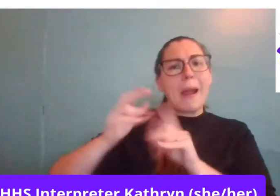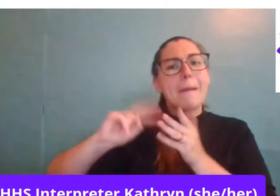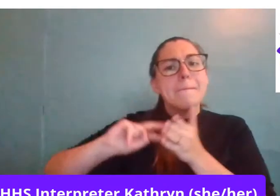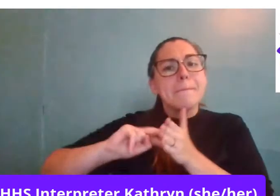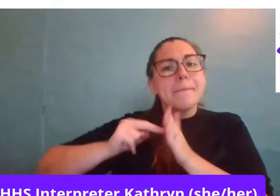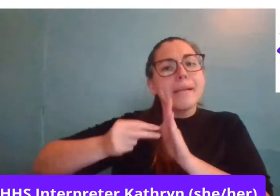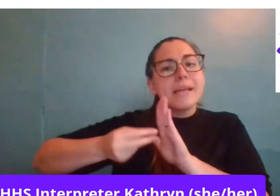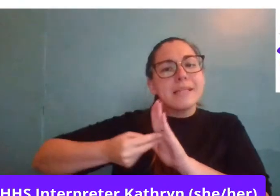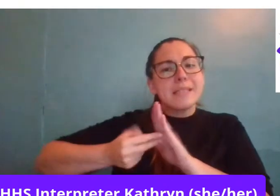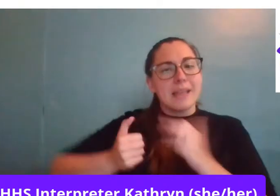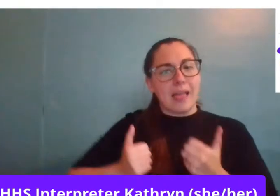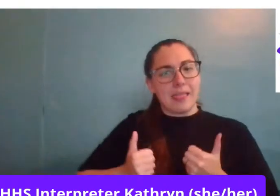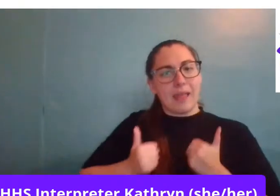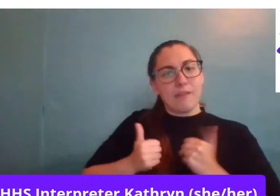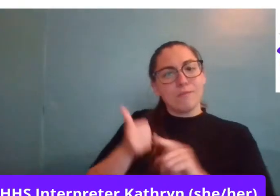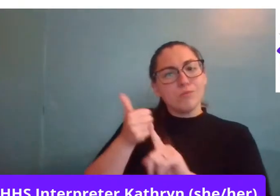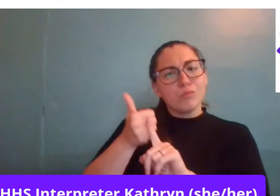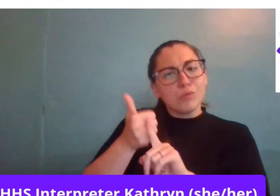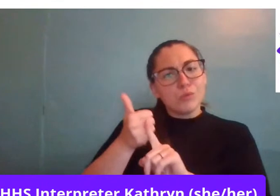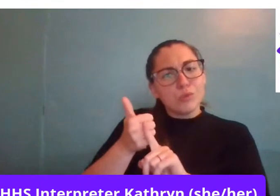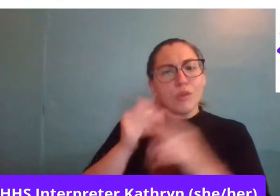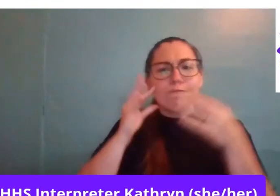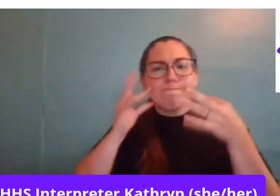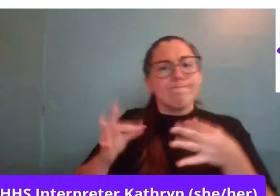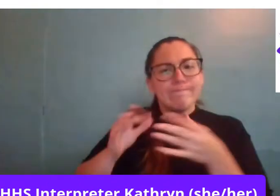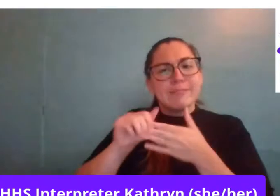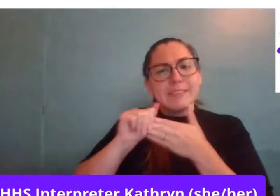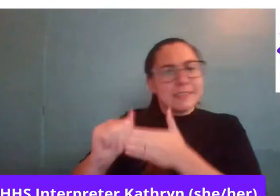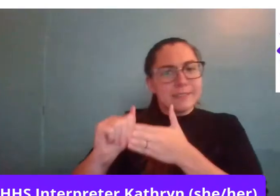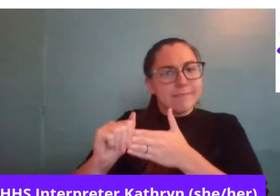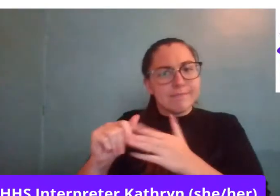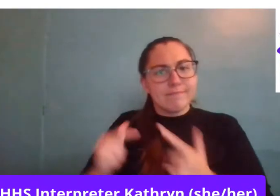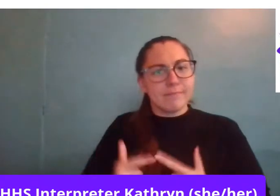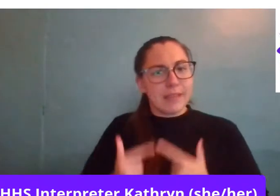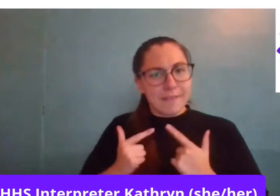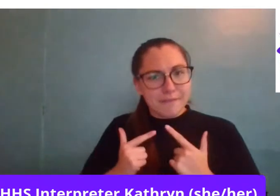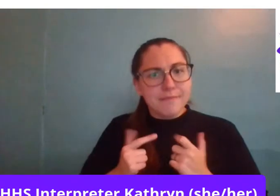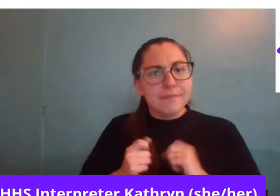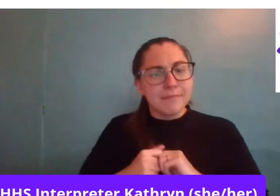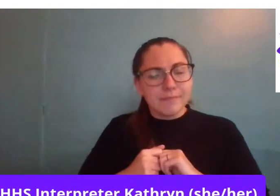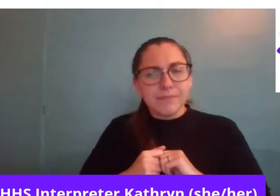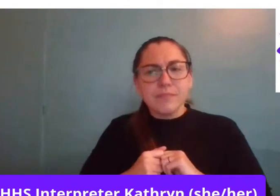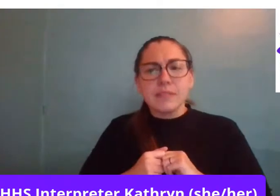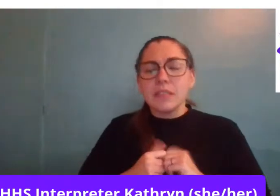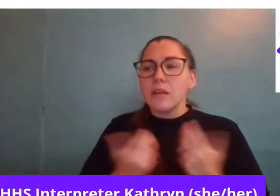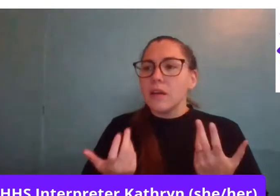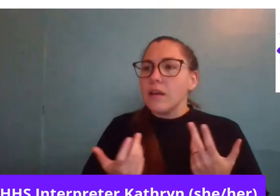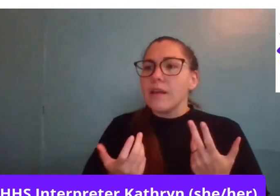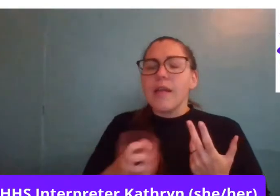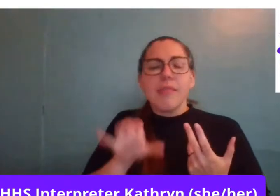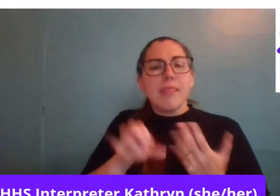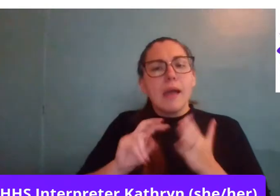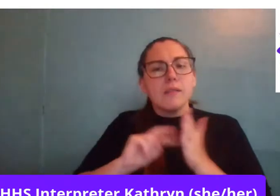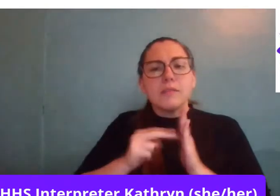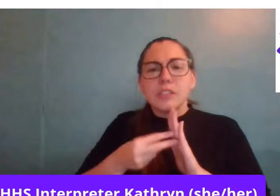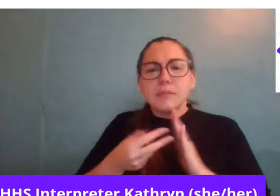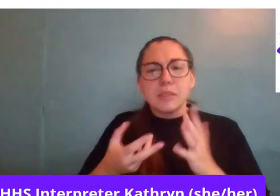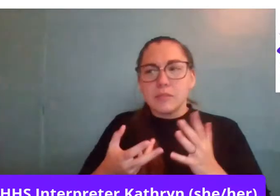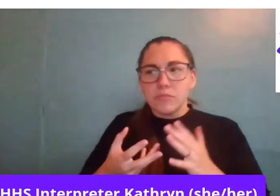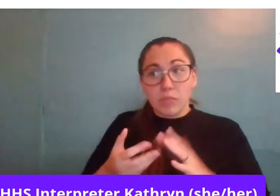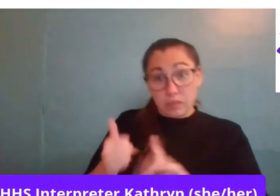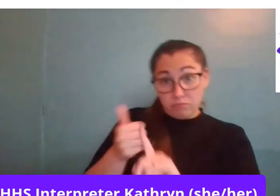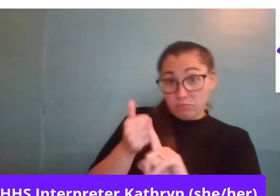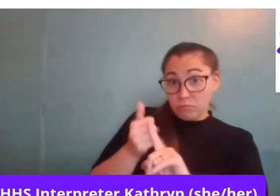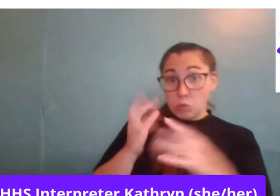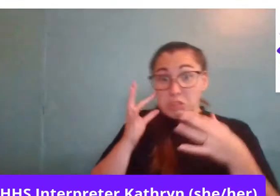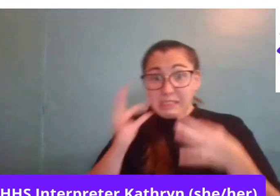to live your own self-directed life and to make a decision, whether it's the type